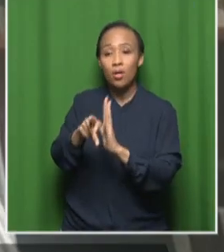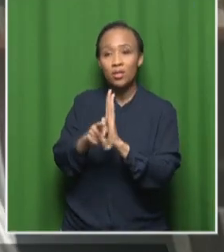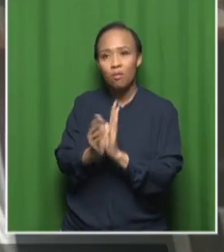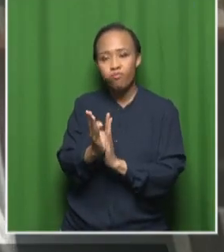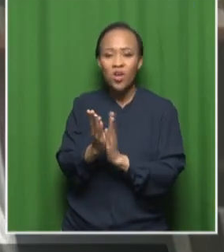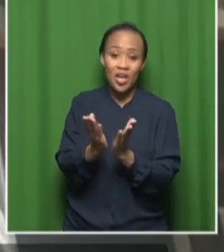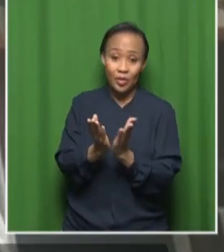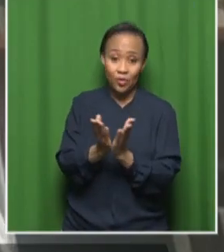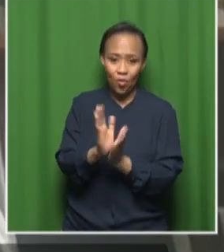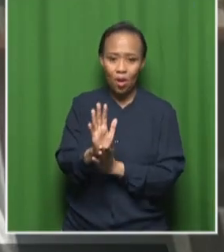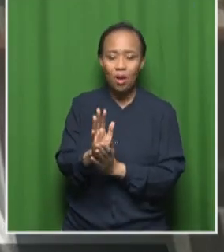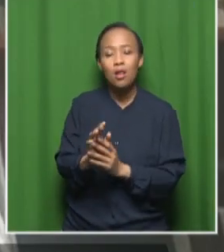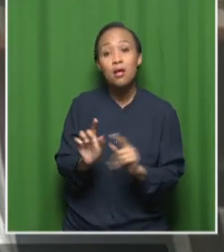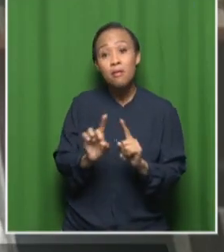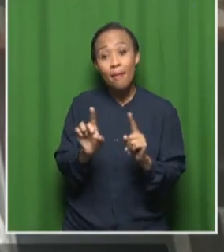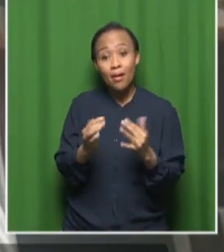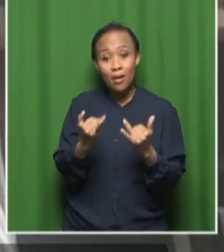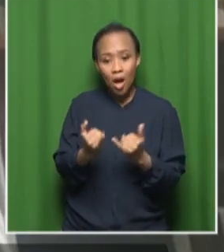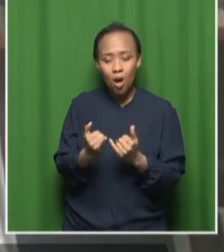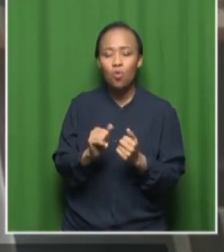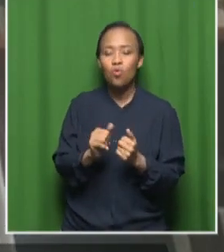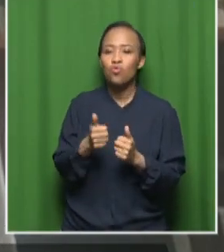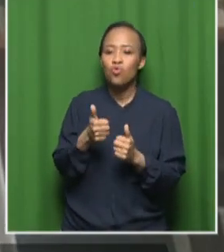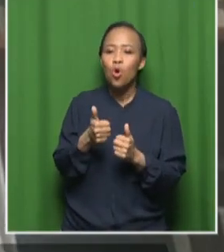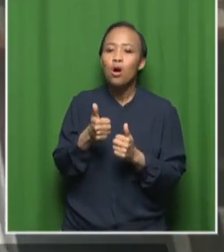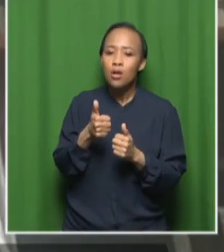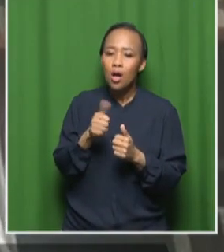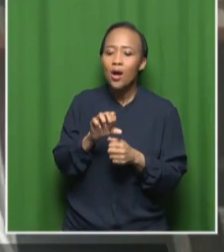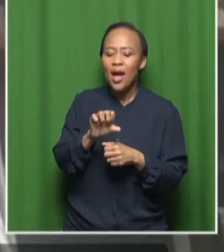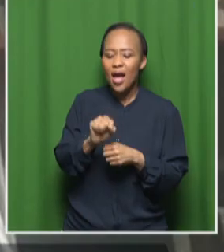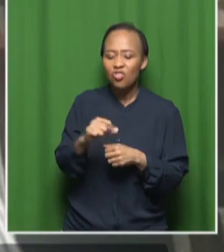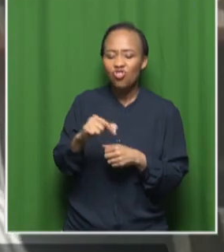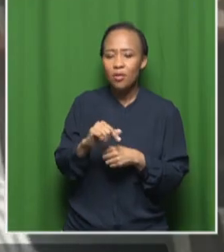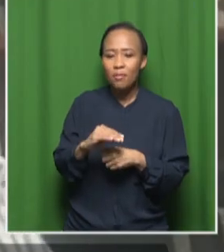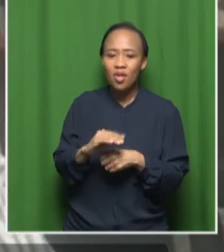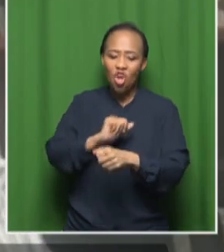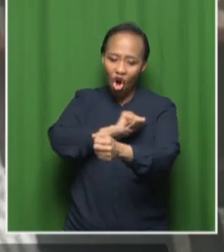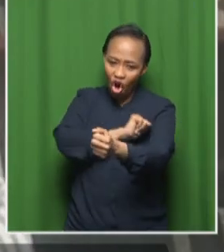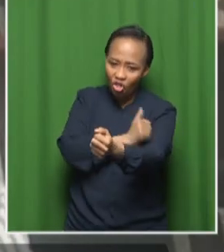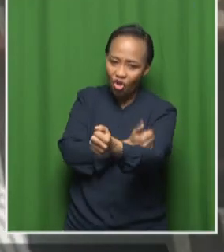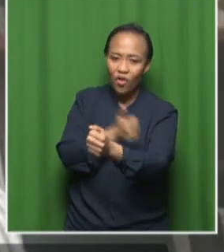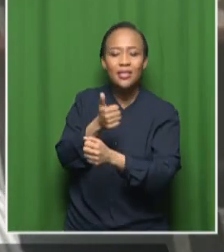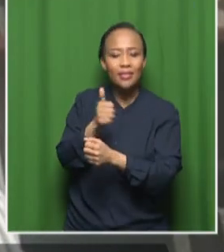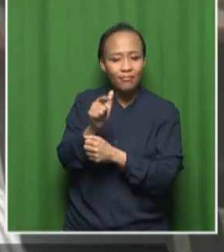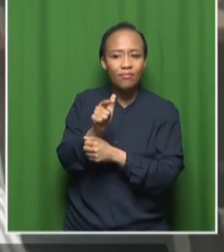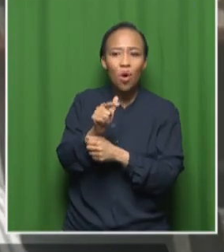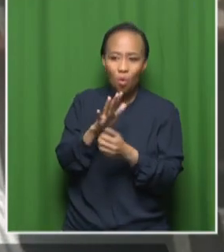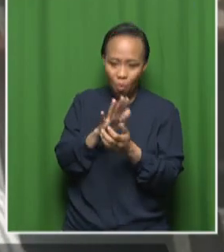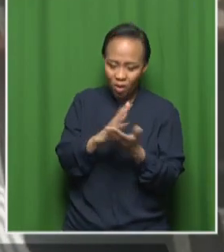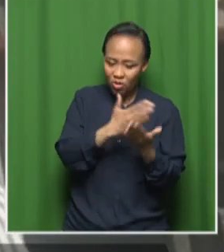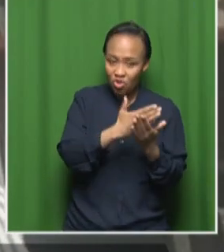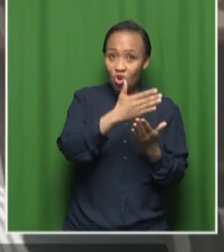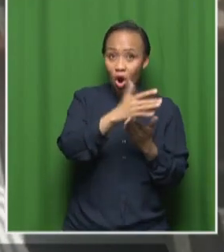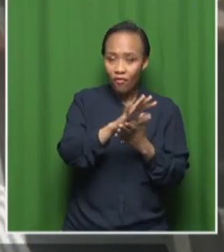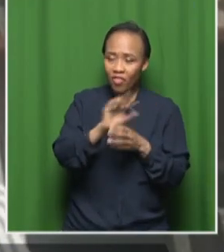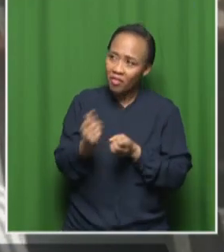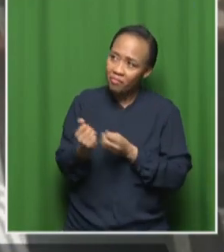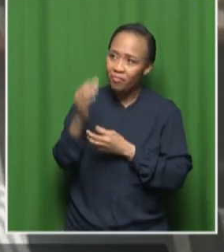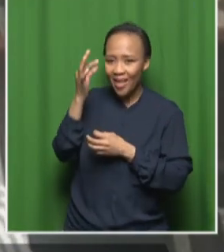remove a lot of the authority of the SGBs and bring it to government level,